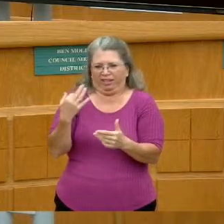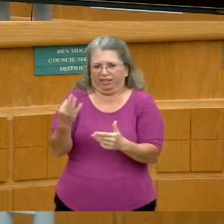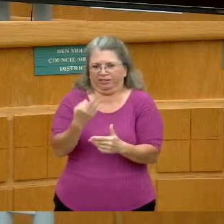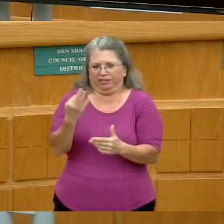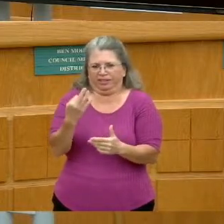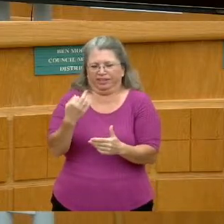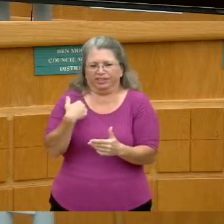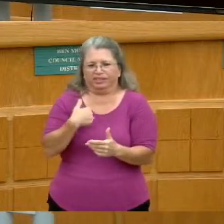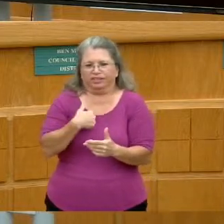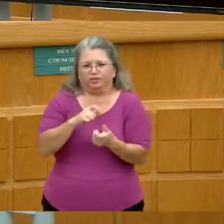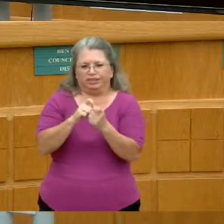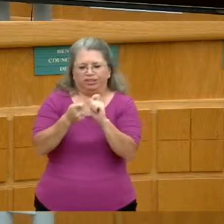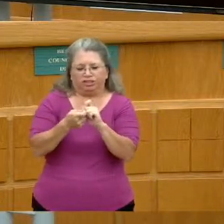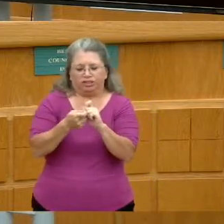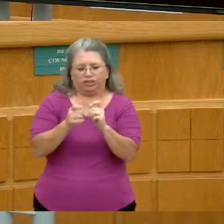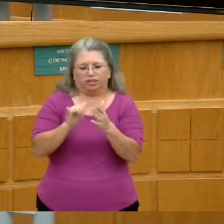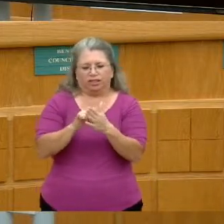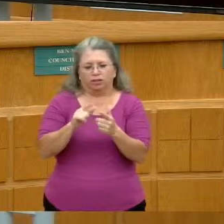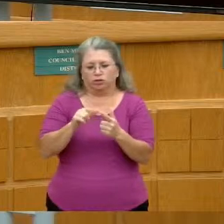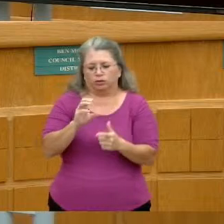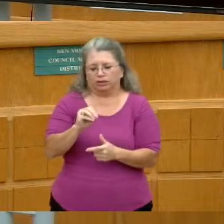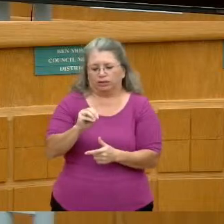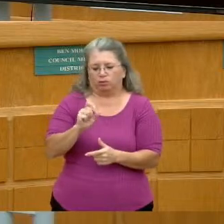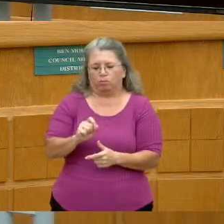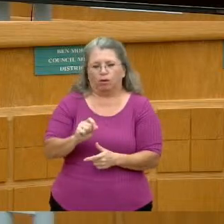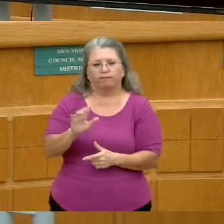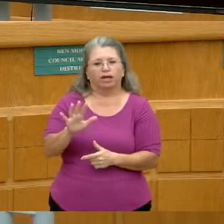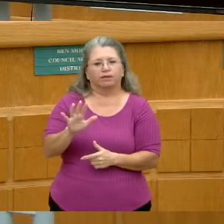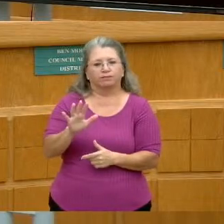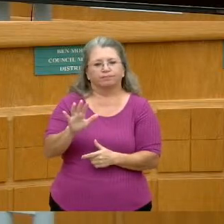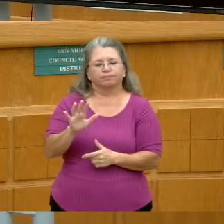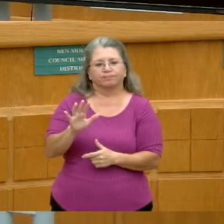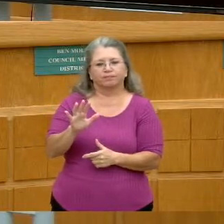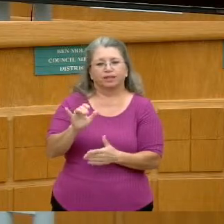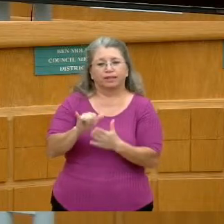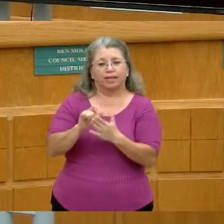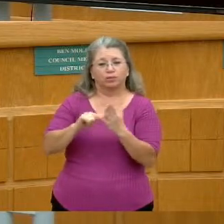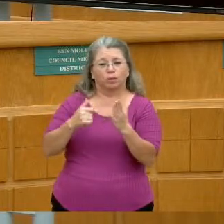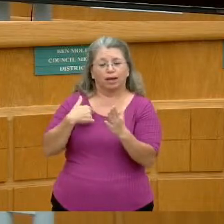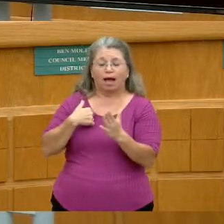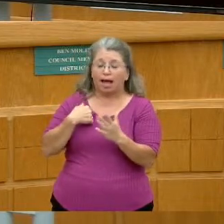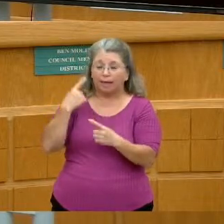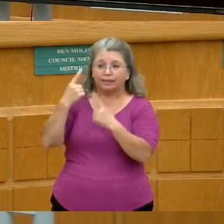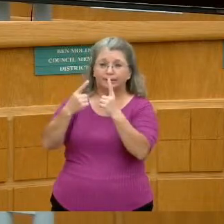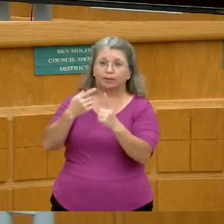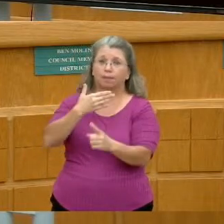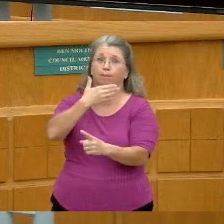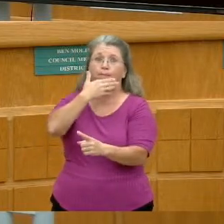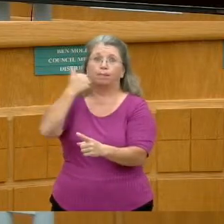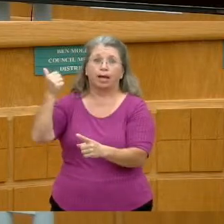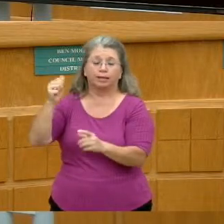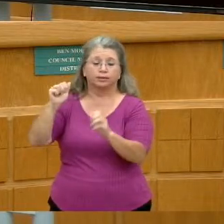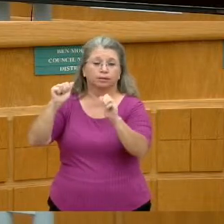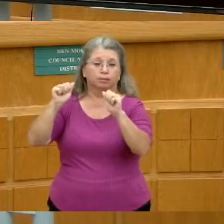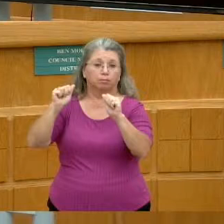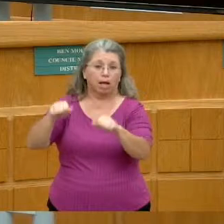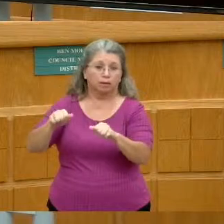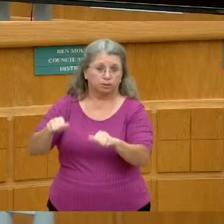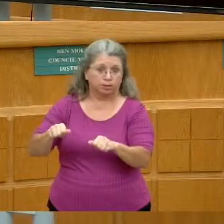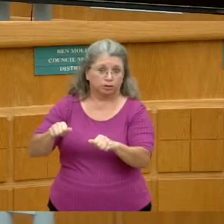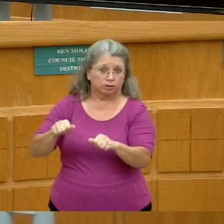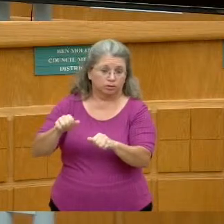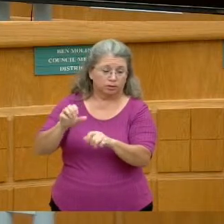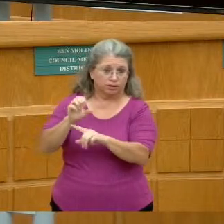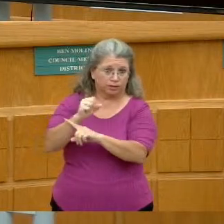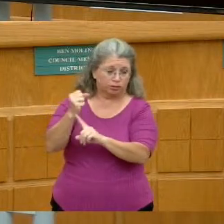rate to 0.5. And this is what I consider to be the most optimistic possible scenario that we're